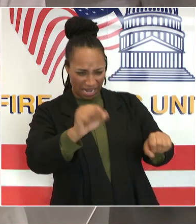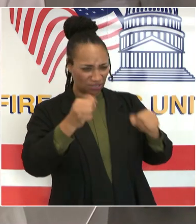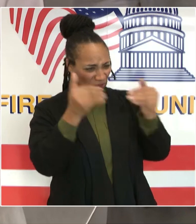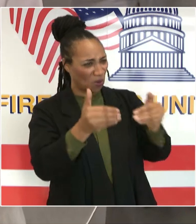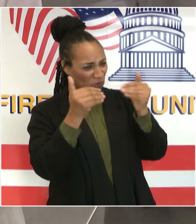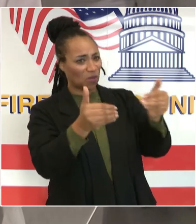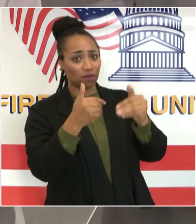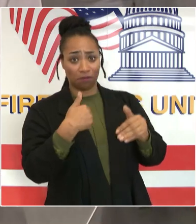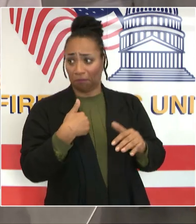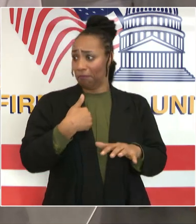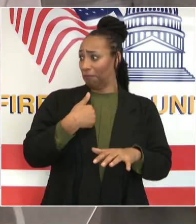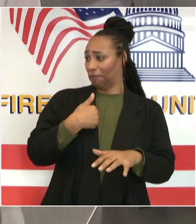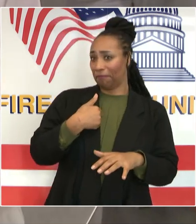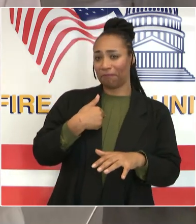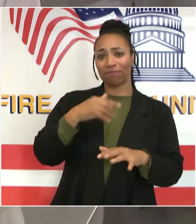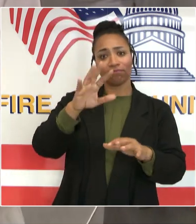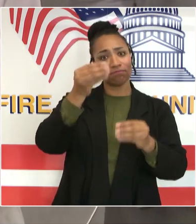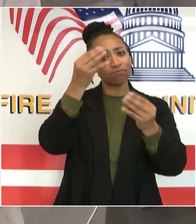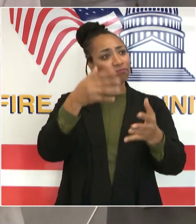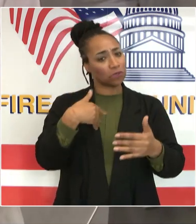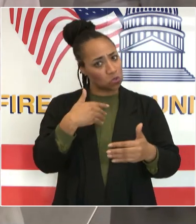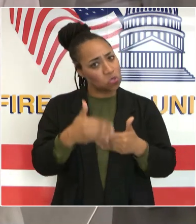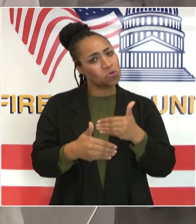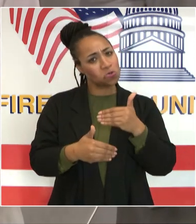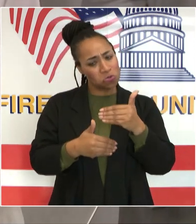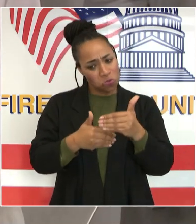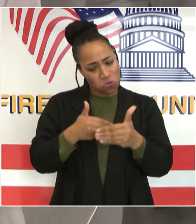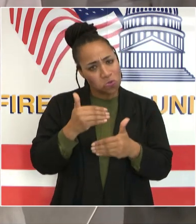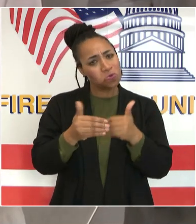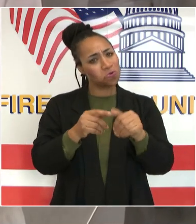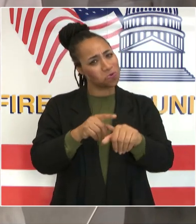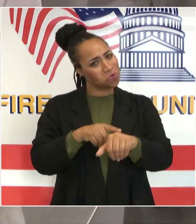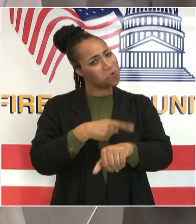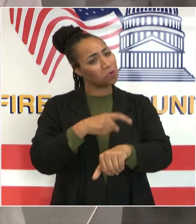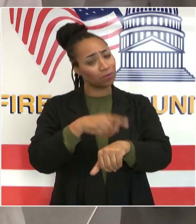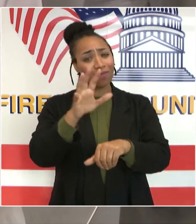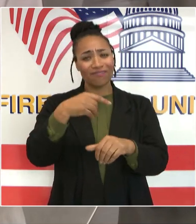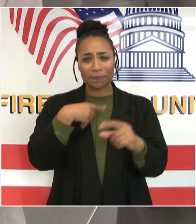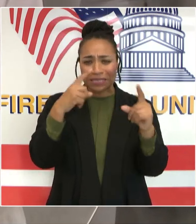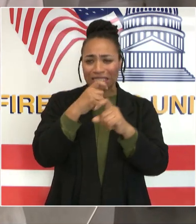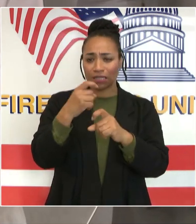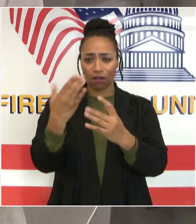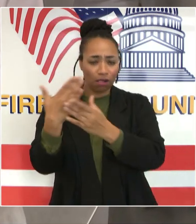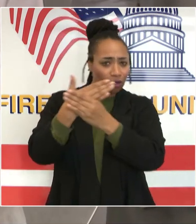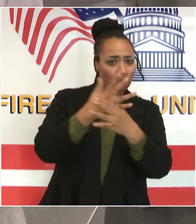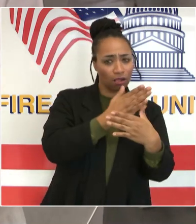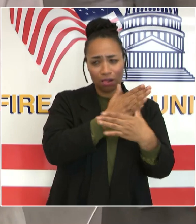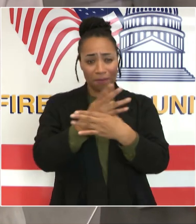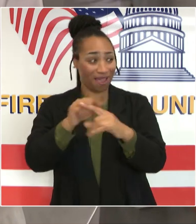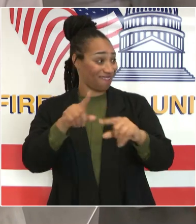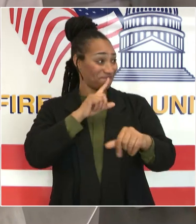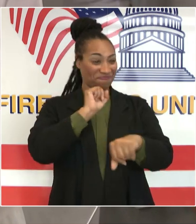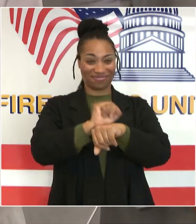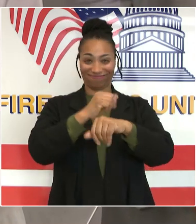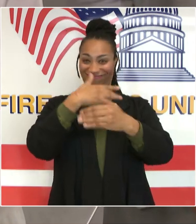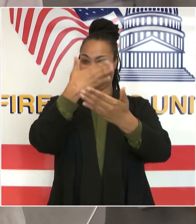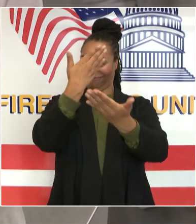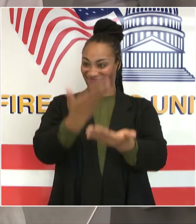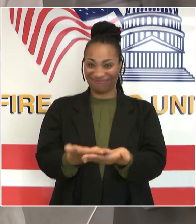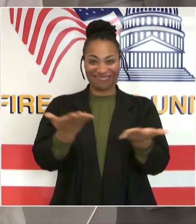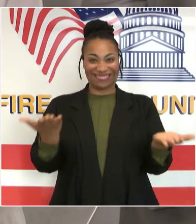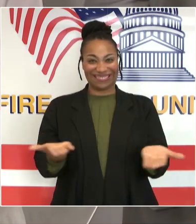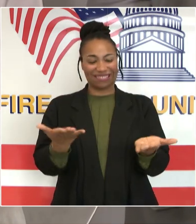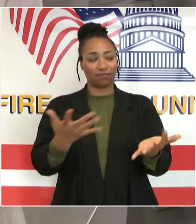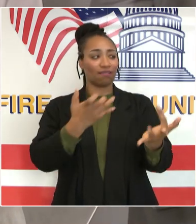get here because this is a complicated process to do right. And for that, I am especially thankful that